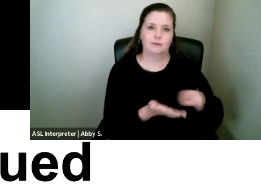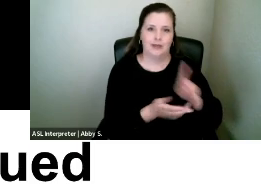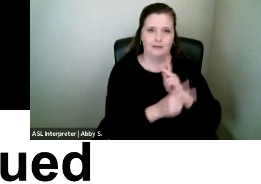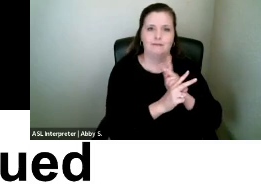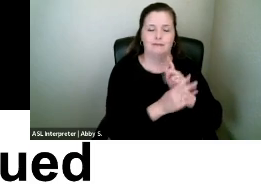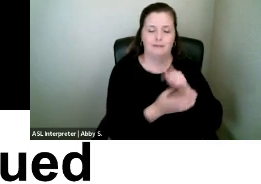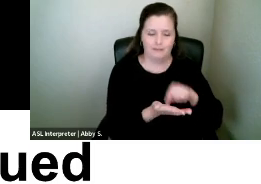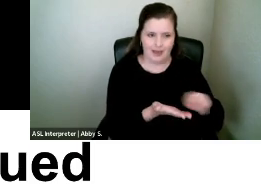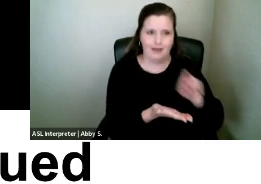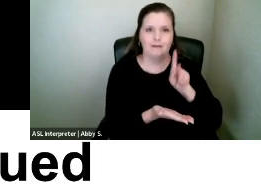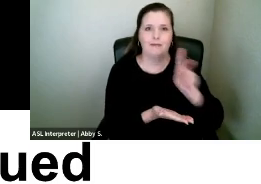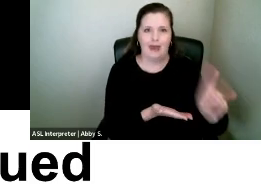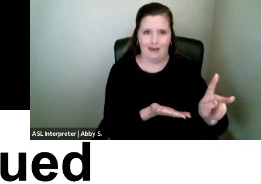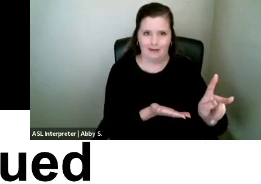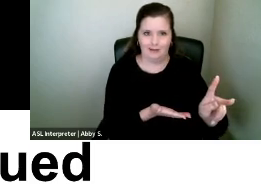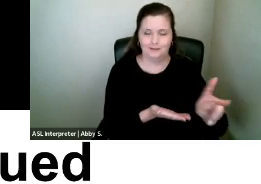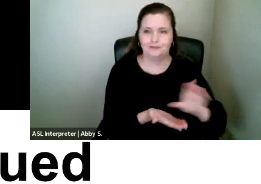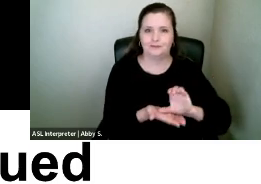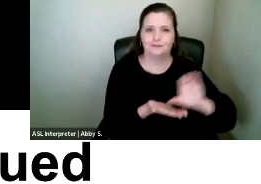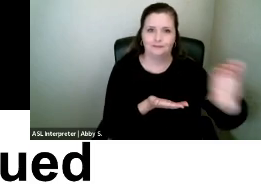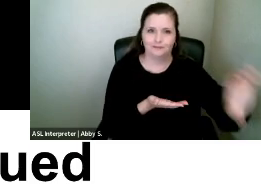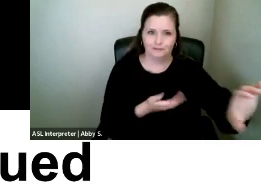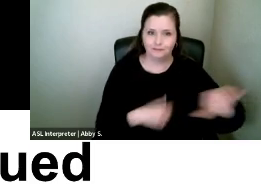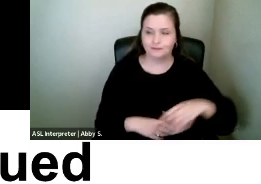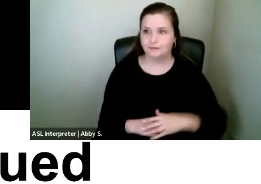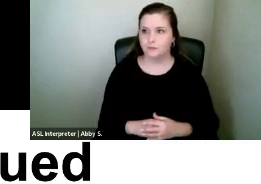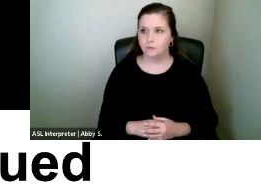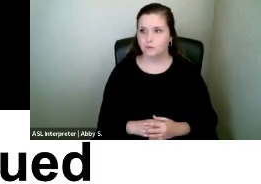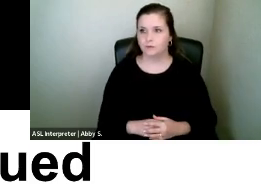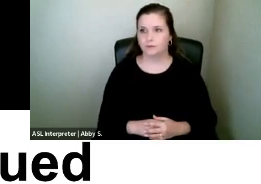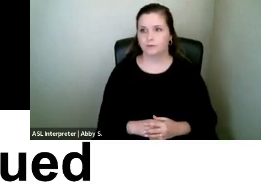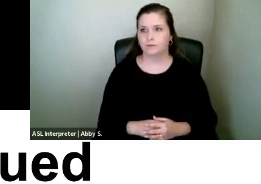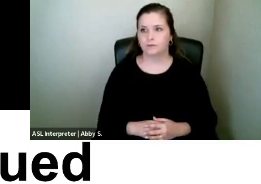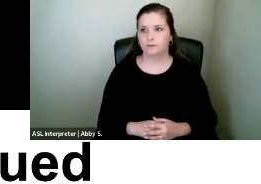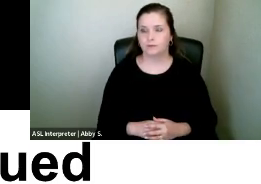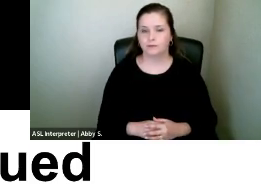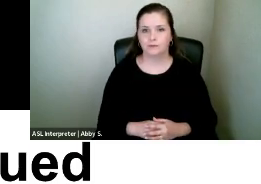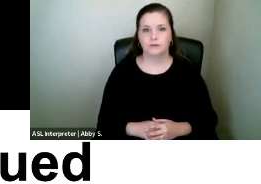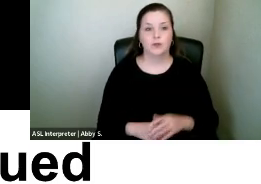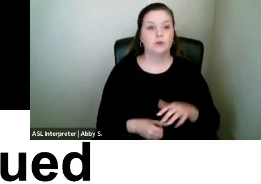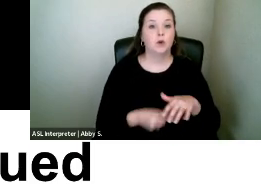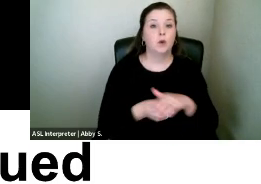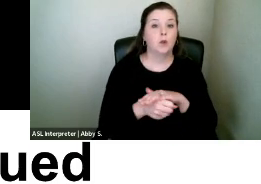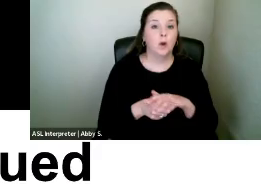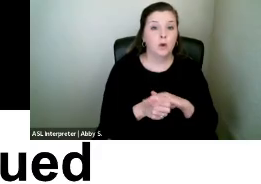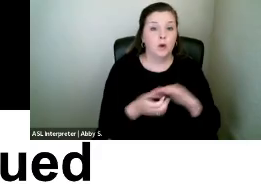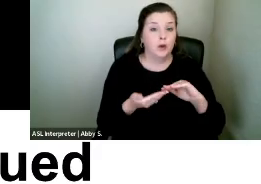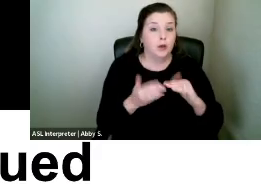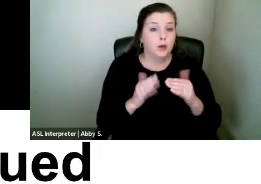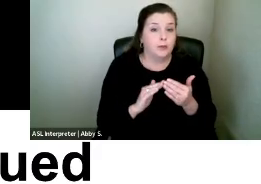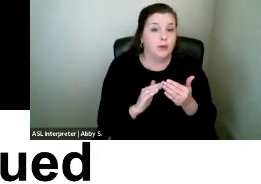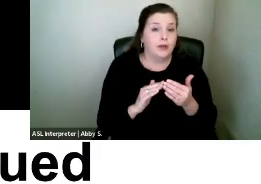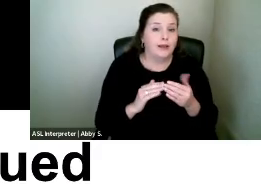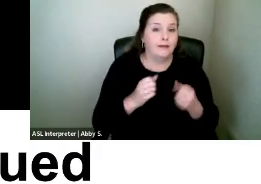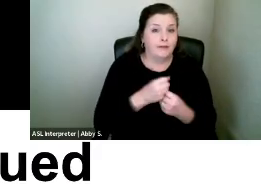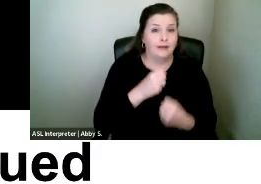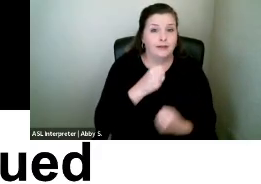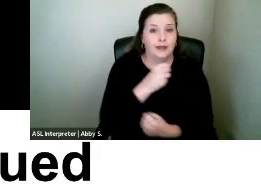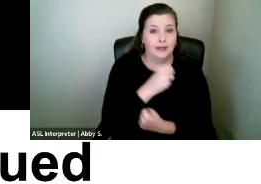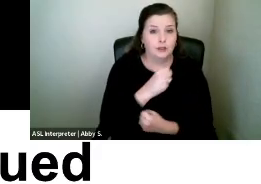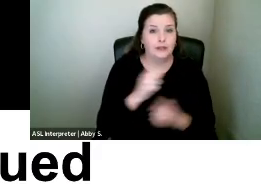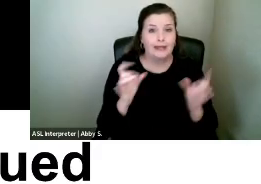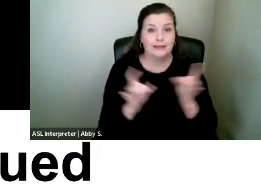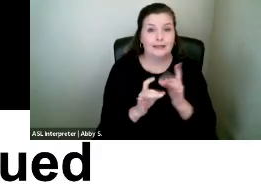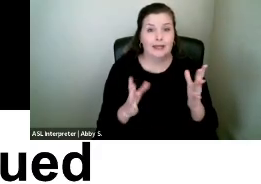So any award from a local community foundation, disaster relief fund,